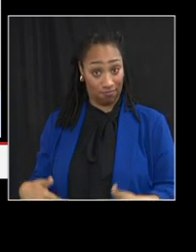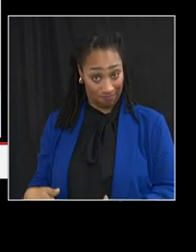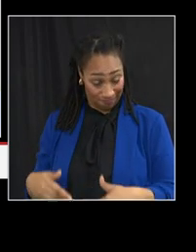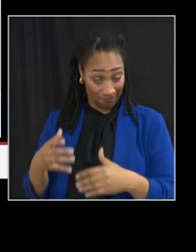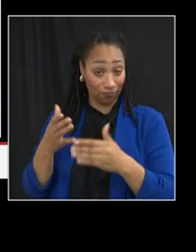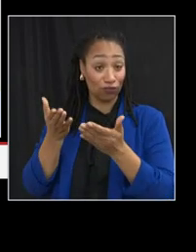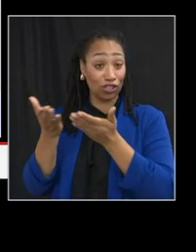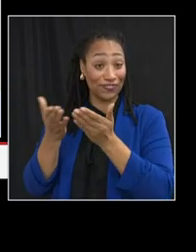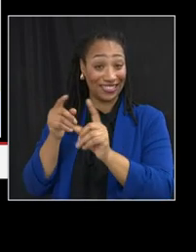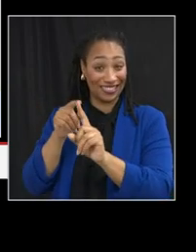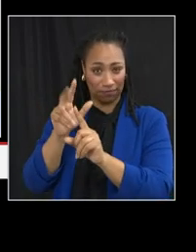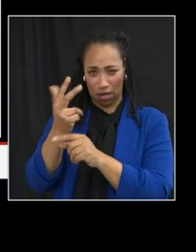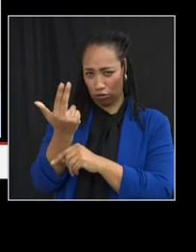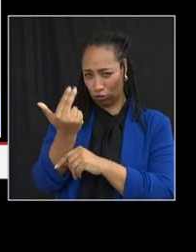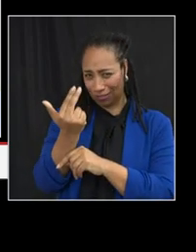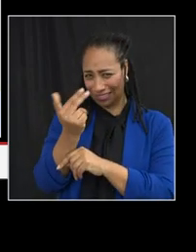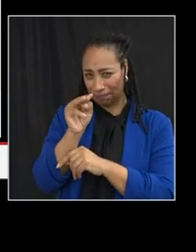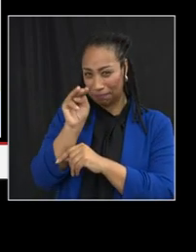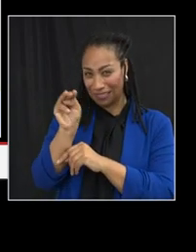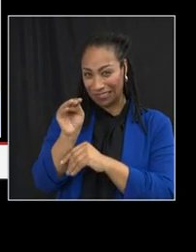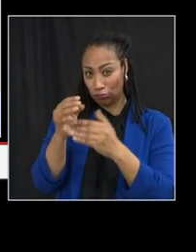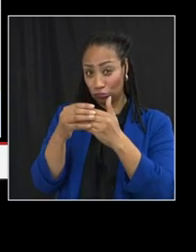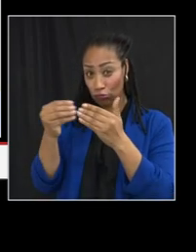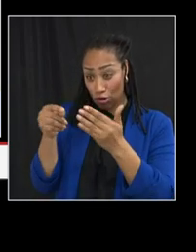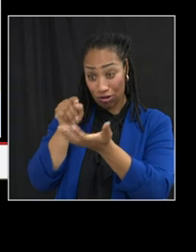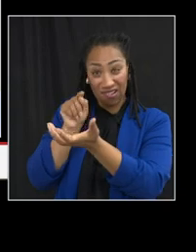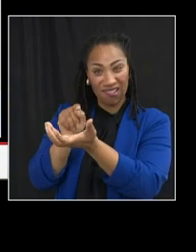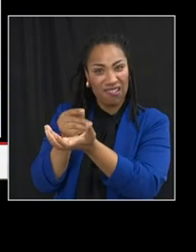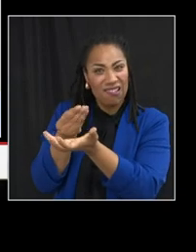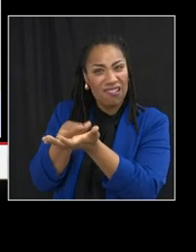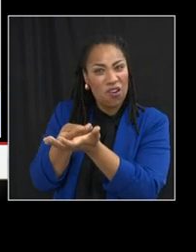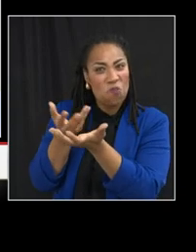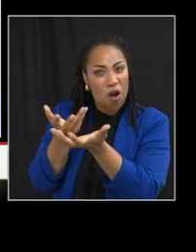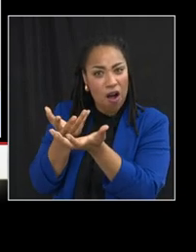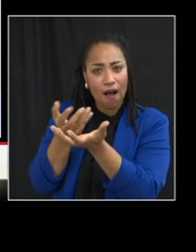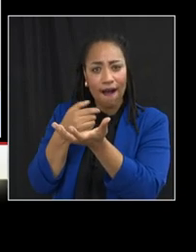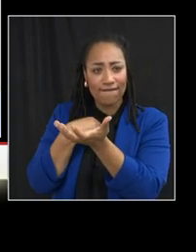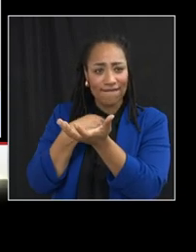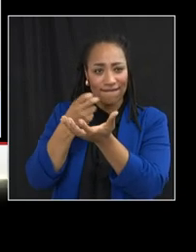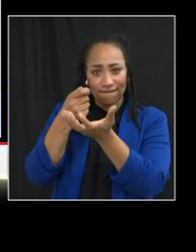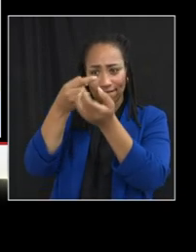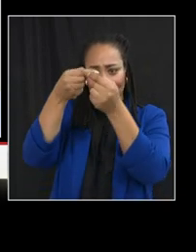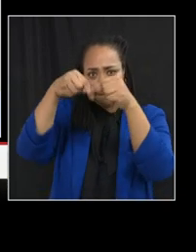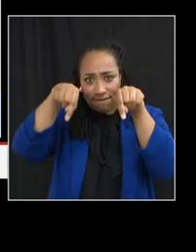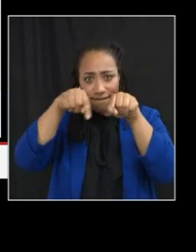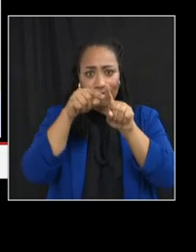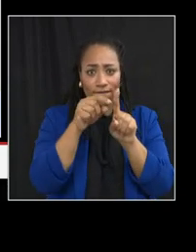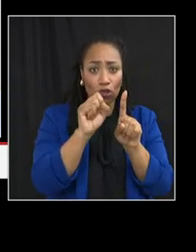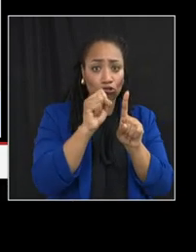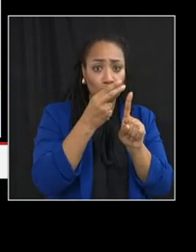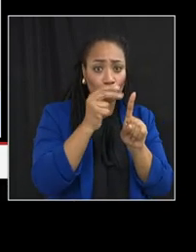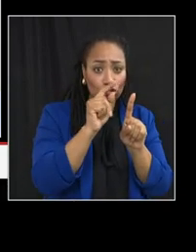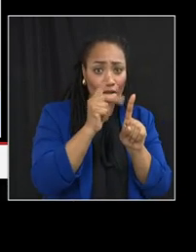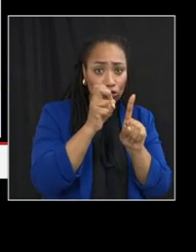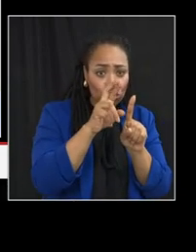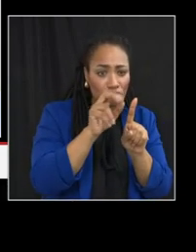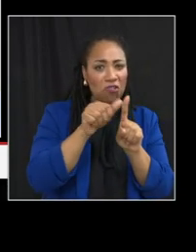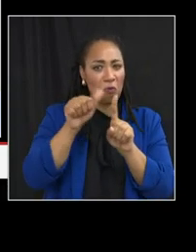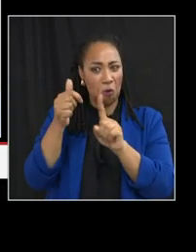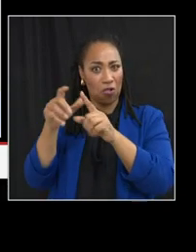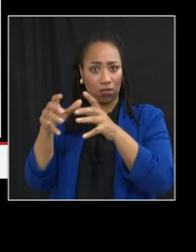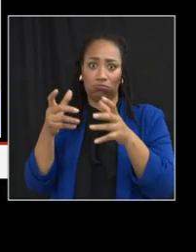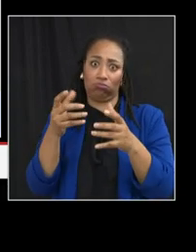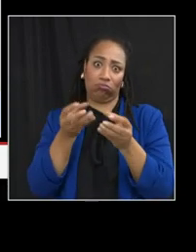non-congregate shelters, the Aston and the East Street shelters, providing more supports and places for people experiencing homelessness,